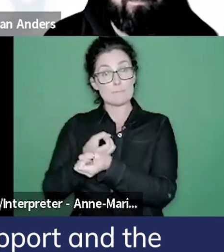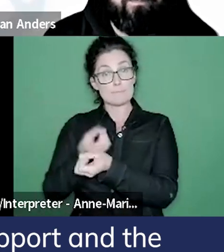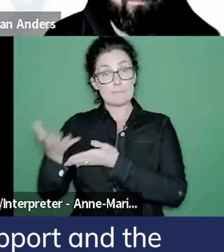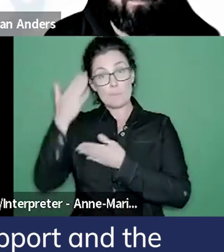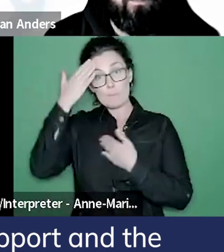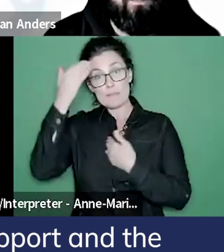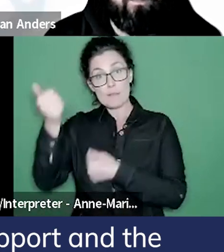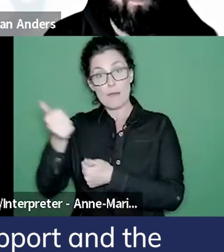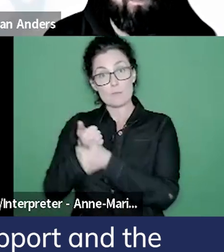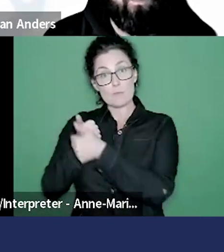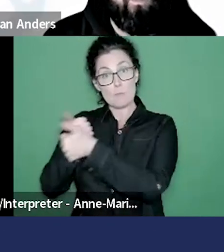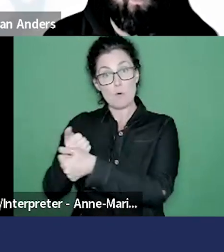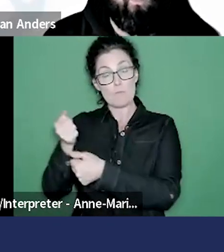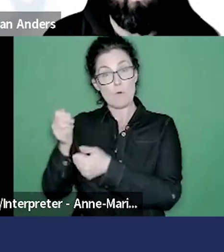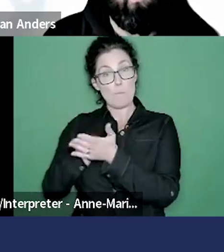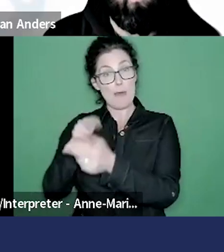parents as well.